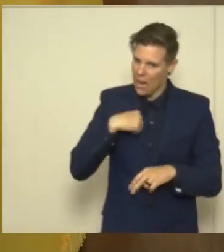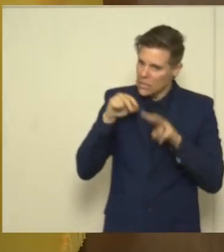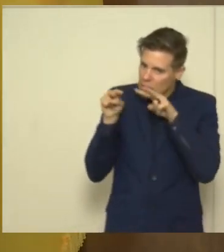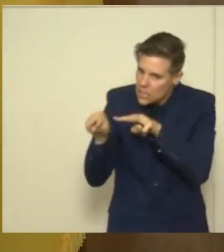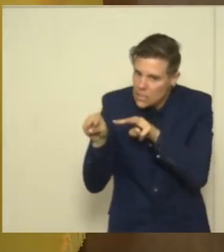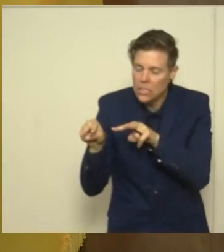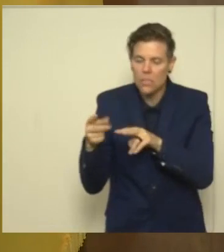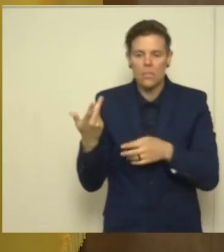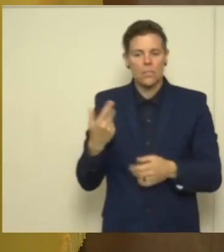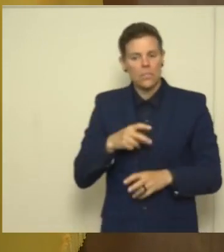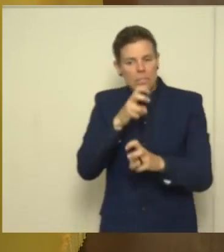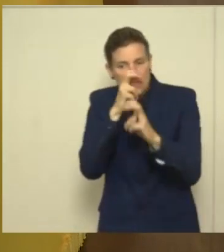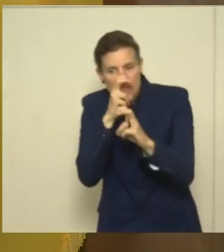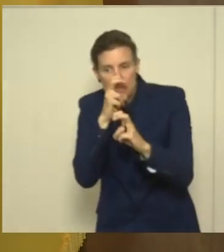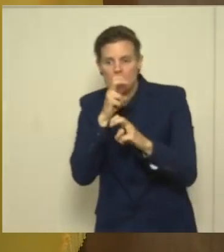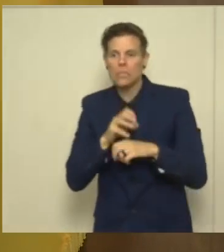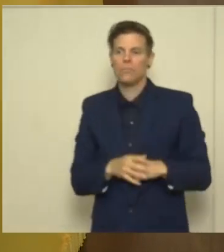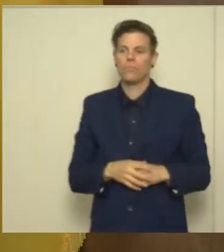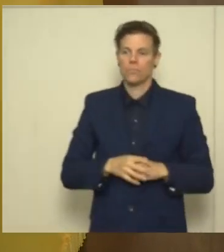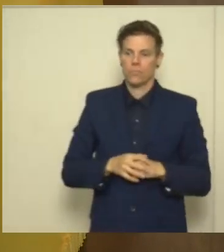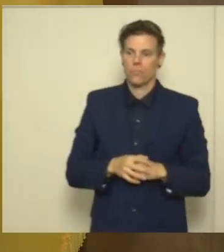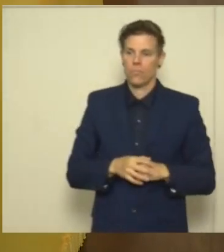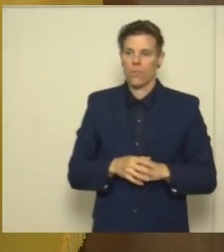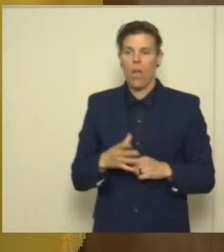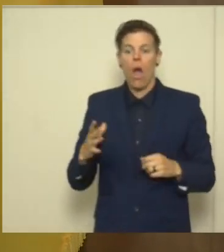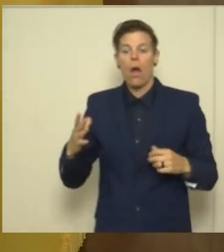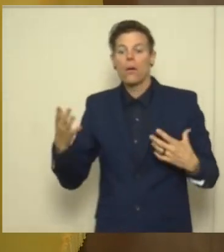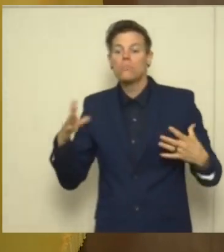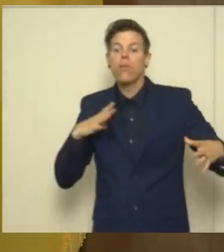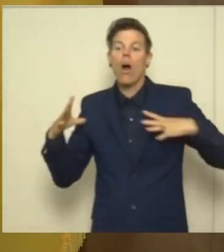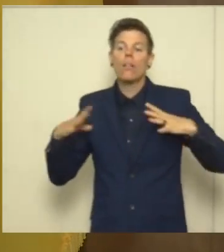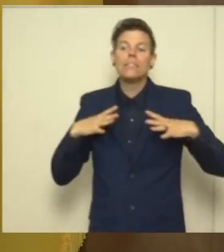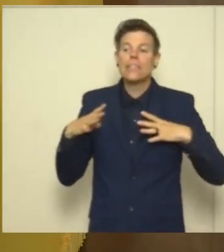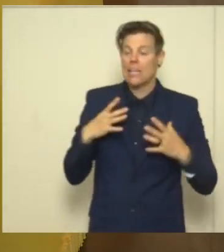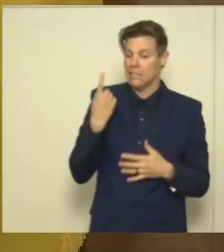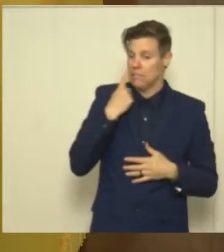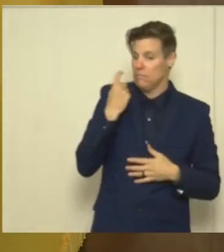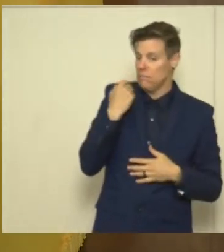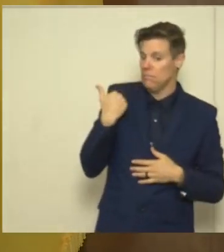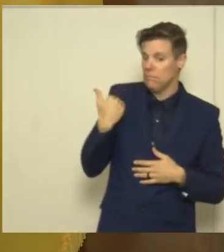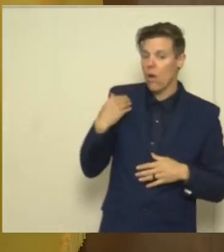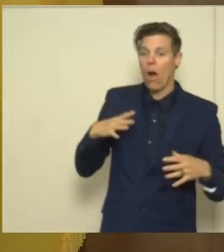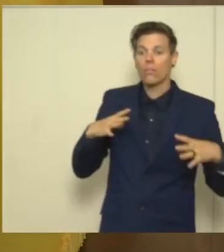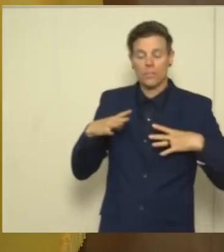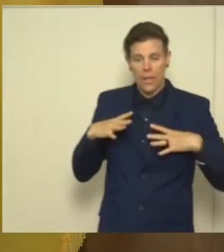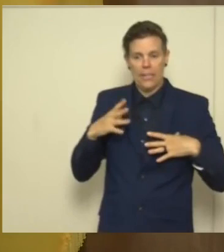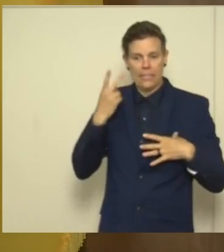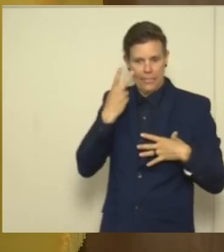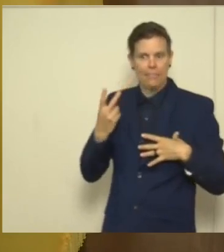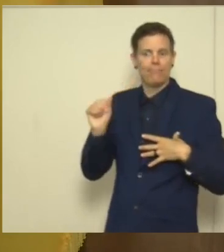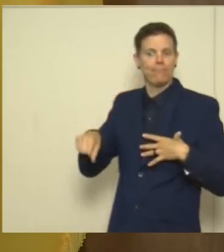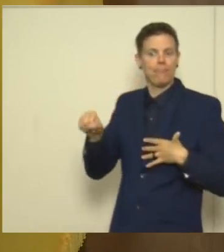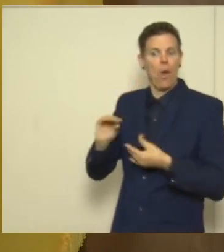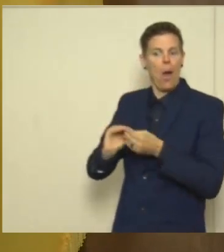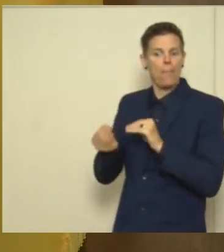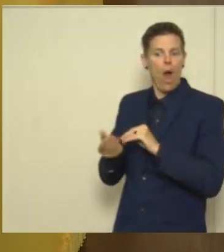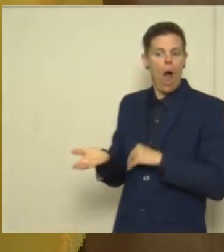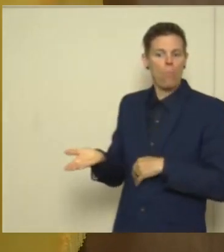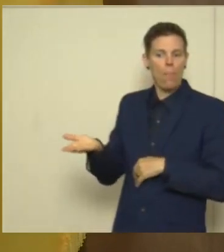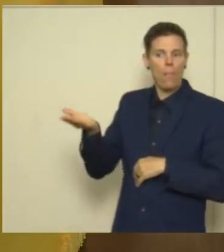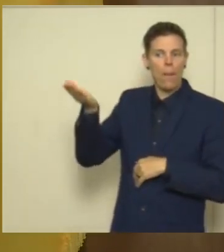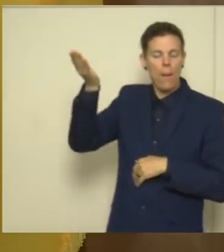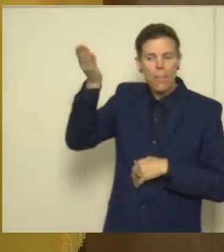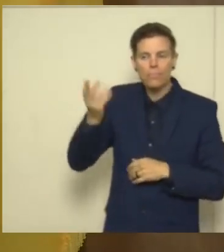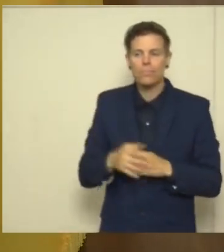think a holiday weekend, we still get calls into our complaint center. Backyard